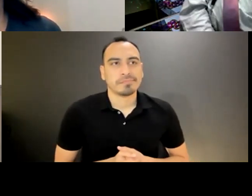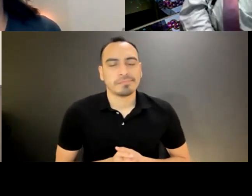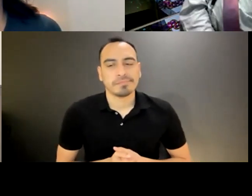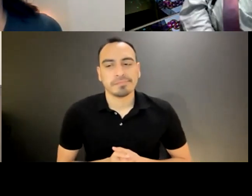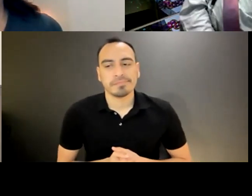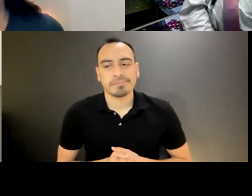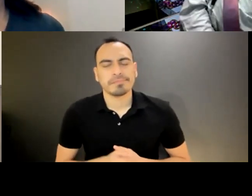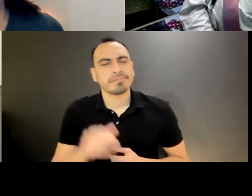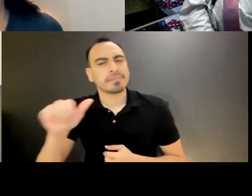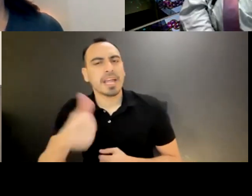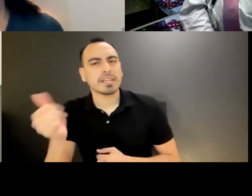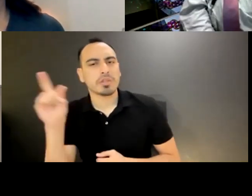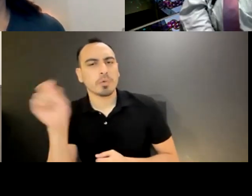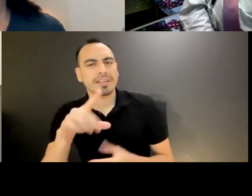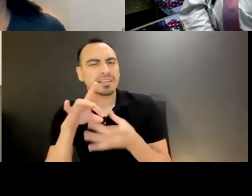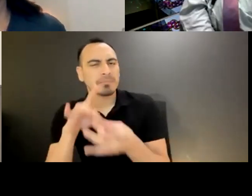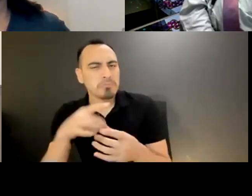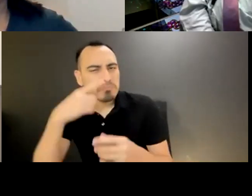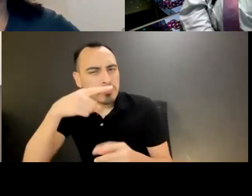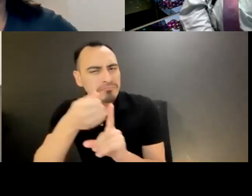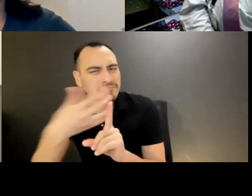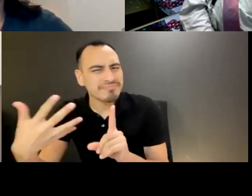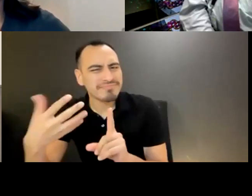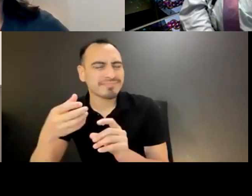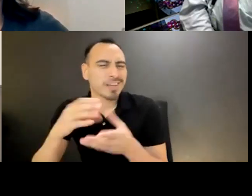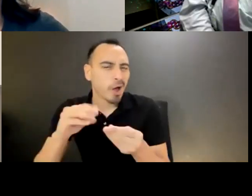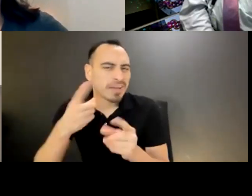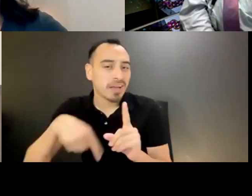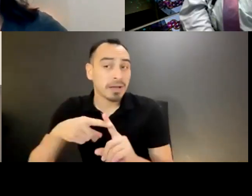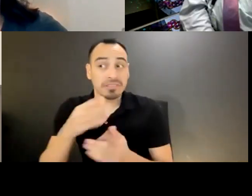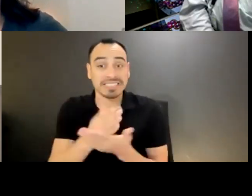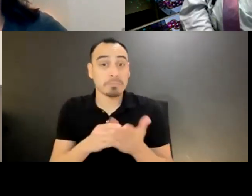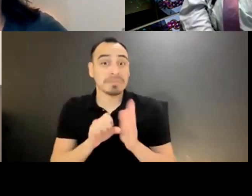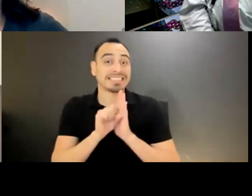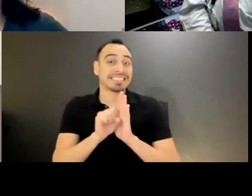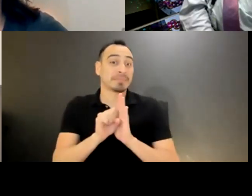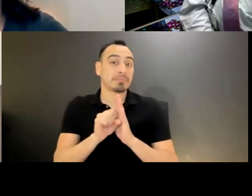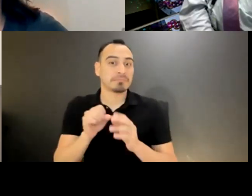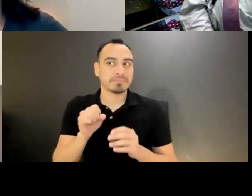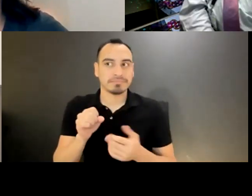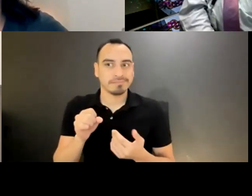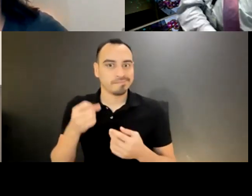Another question is, can you comment on some of the symptoms that have occurred among the so-called long haulers?